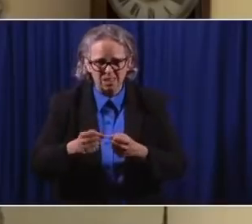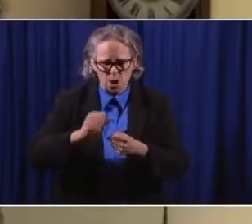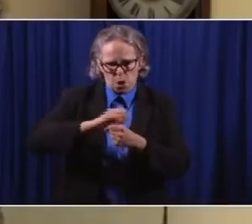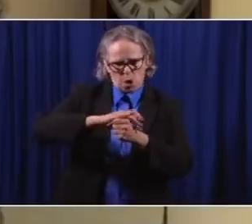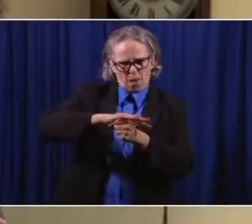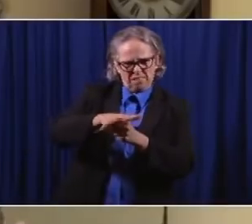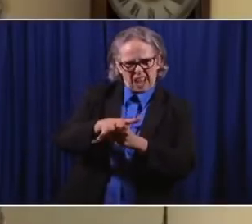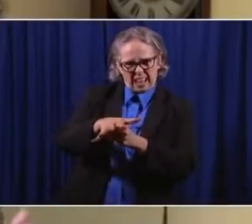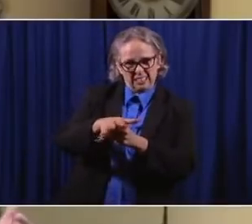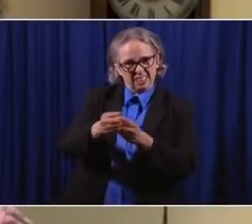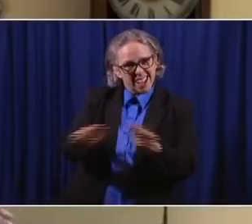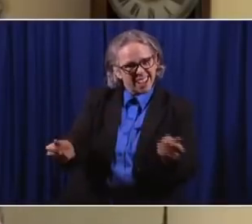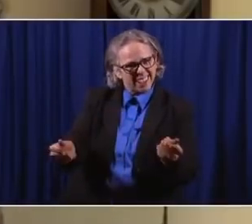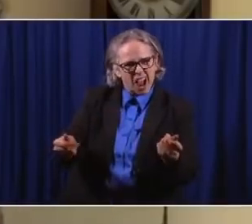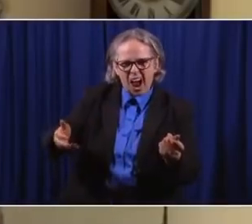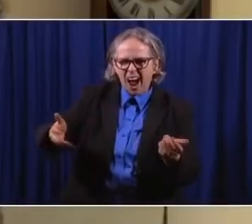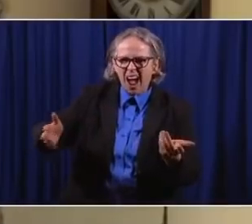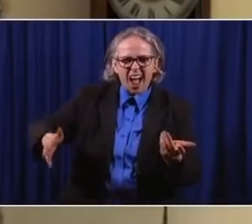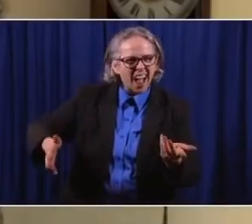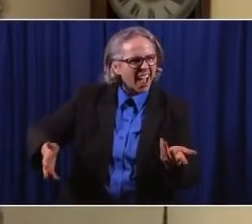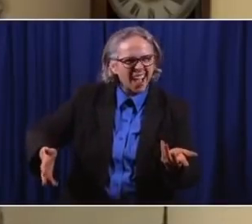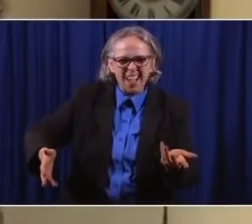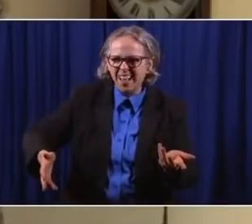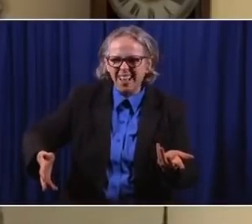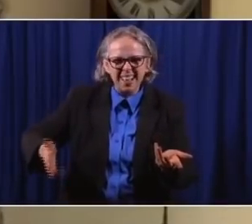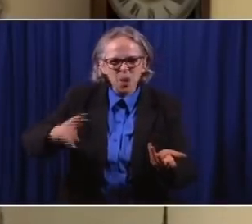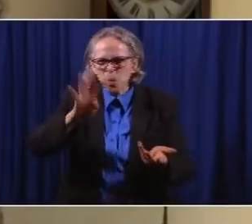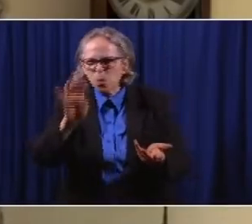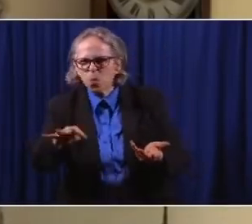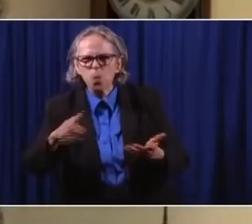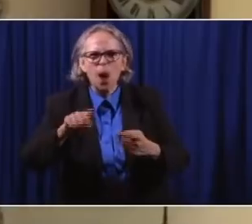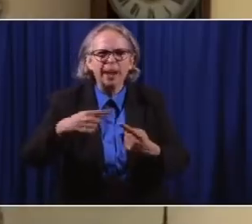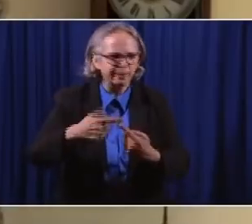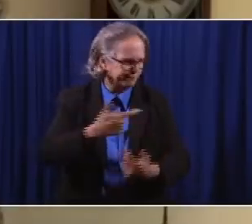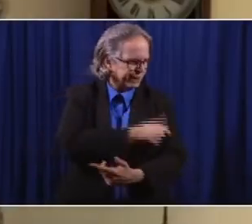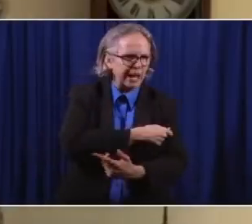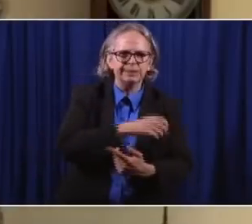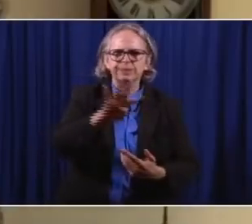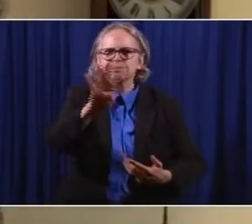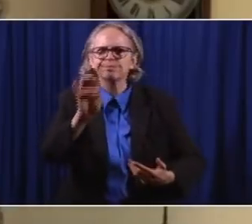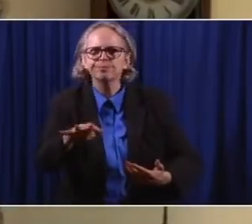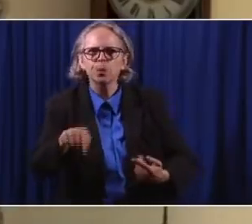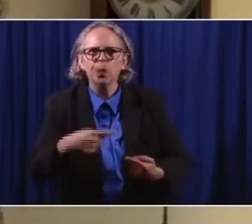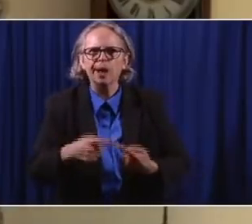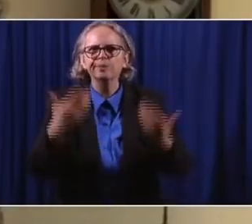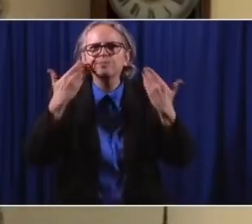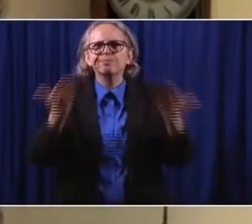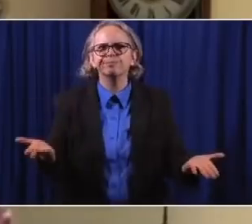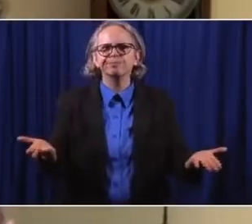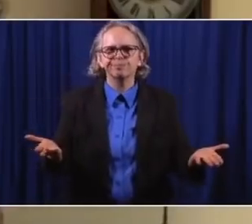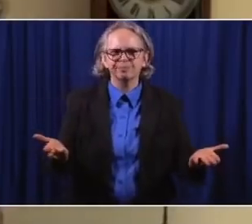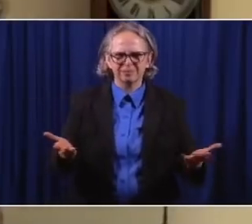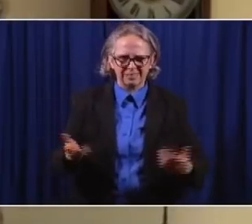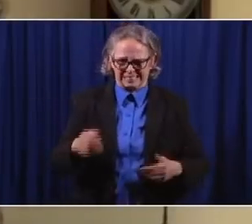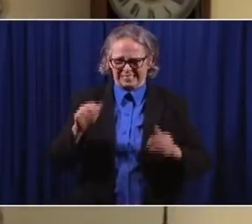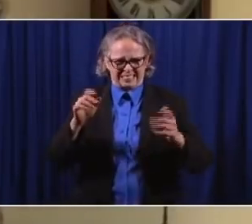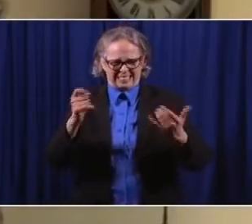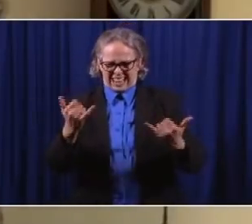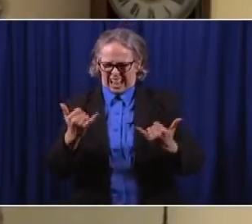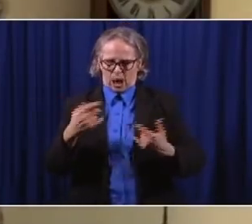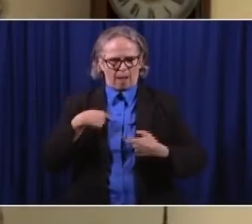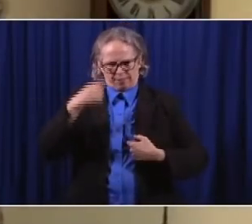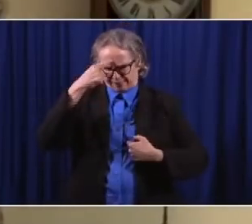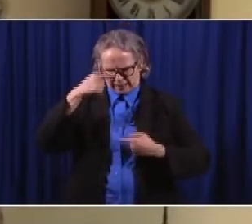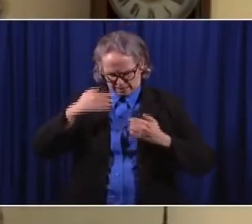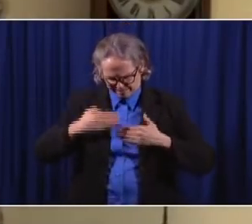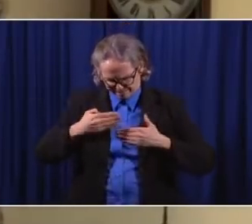when everybody's going to have vaccine available. So we've got to look at this not just for before Christmas, but after Christmas, and how do